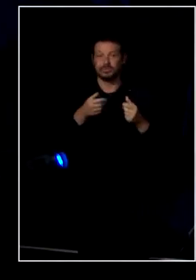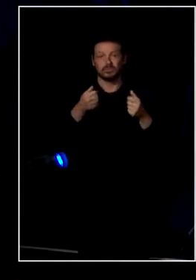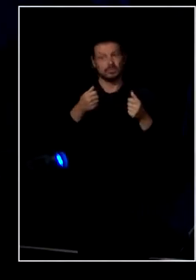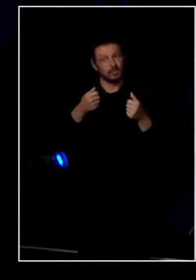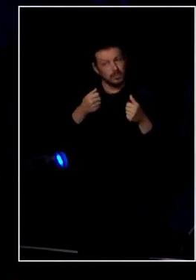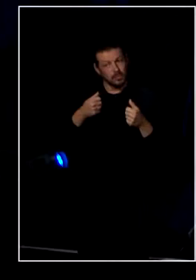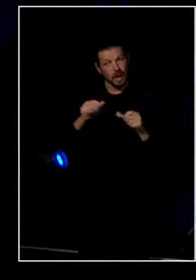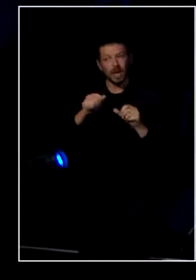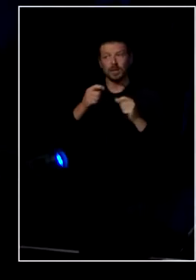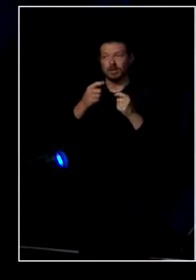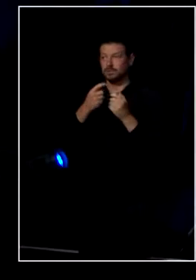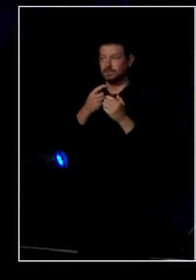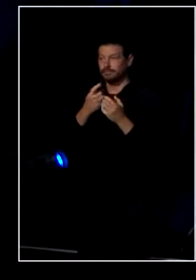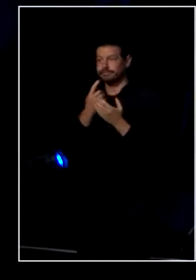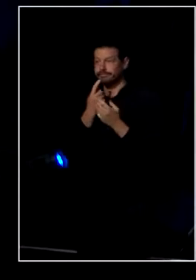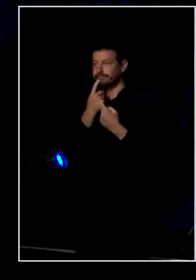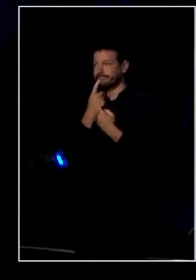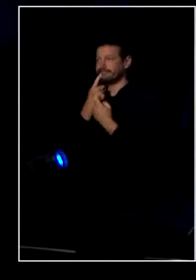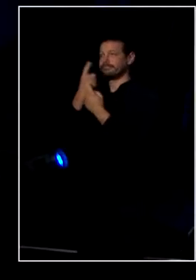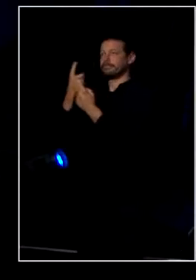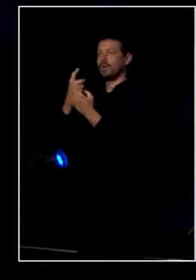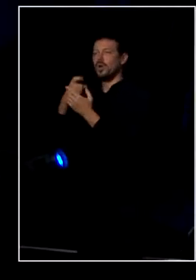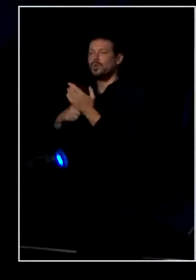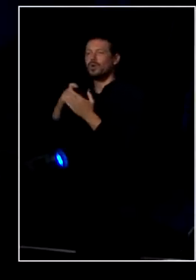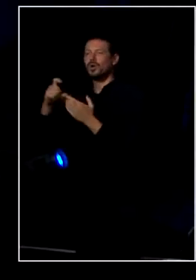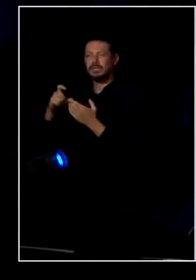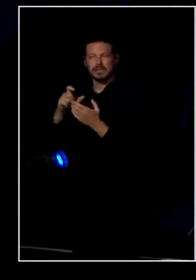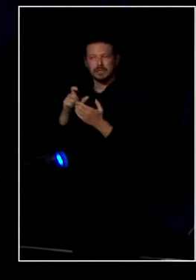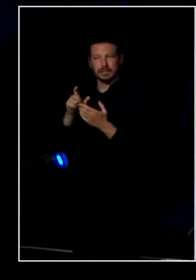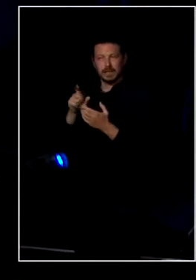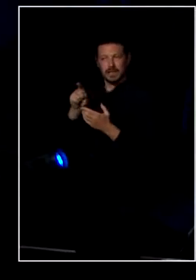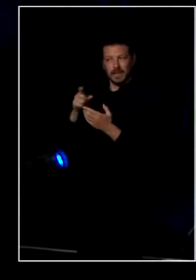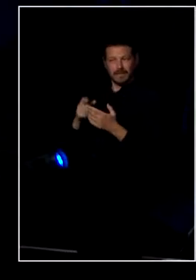story to the Royal Commission, Jane, what was that like?